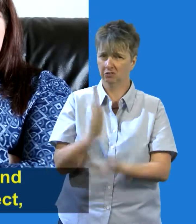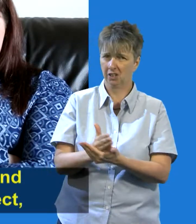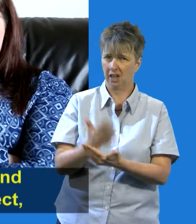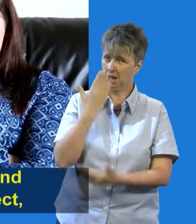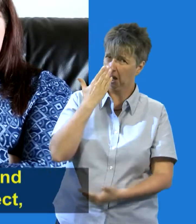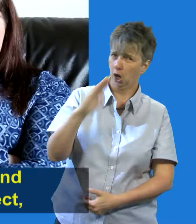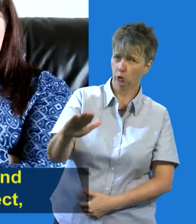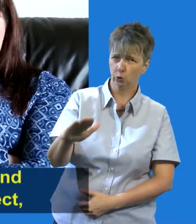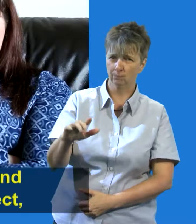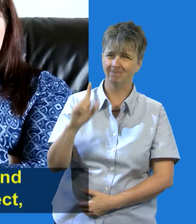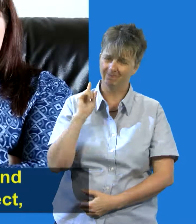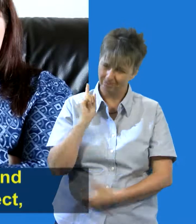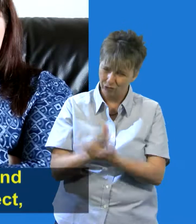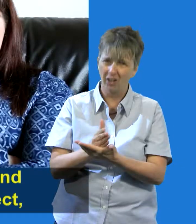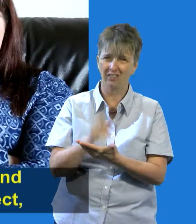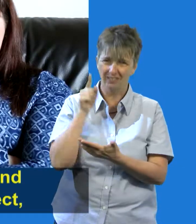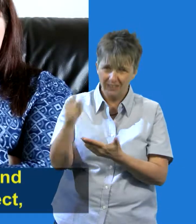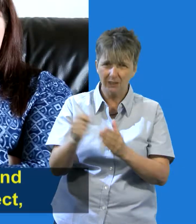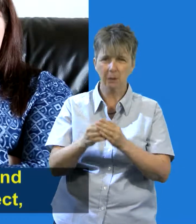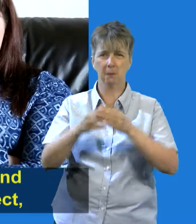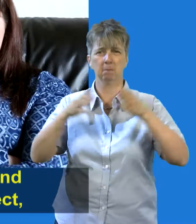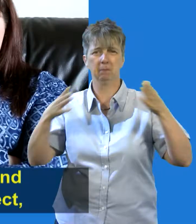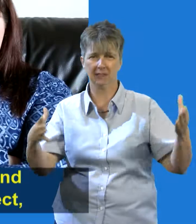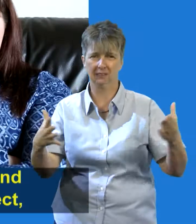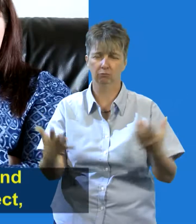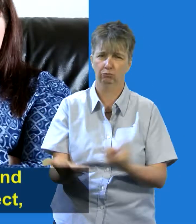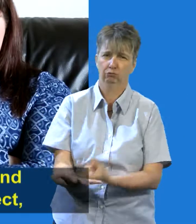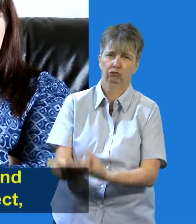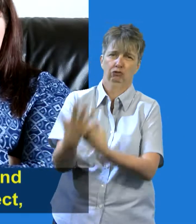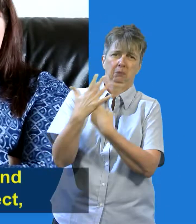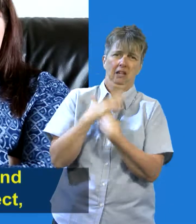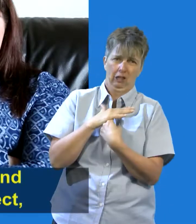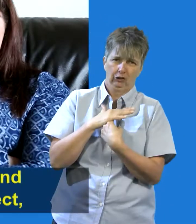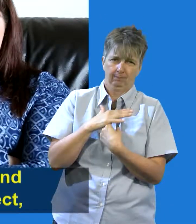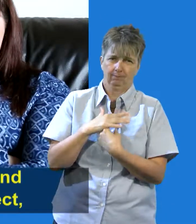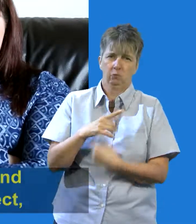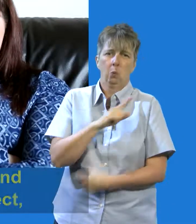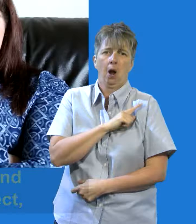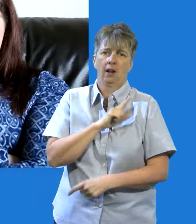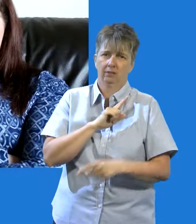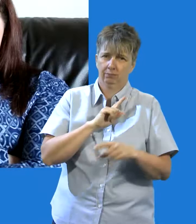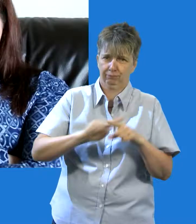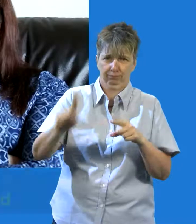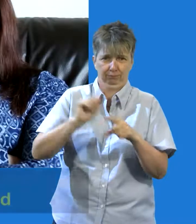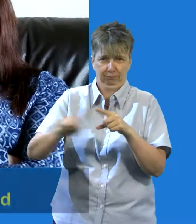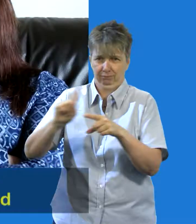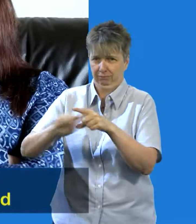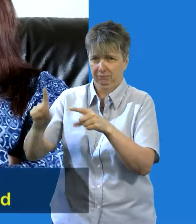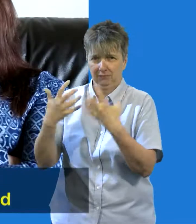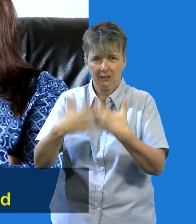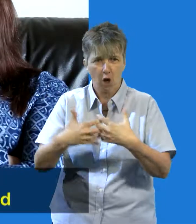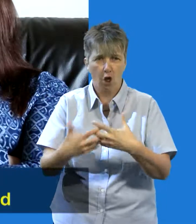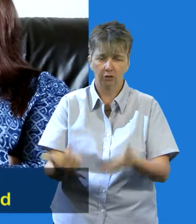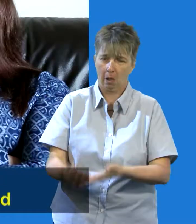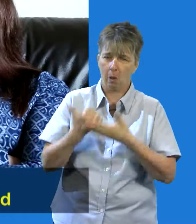it's people's attitudes and people's decisions that affect your life and